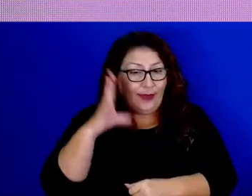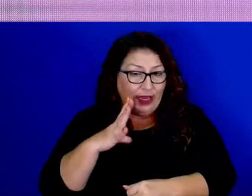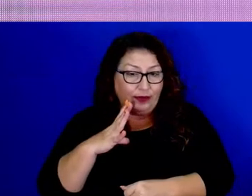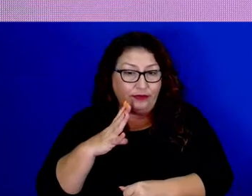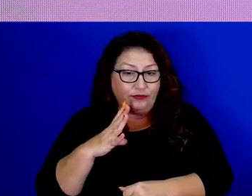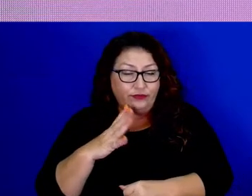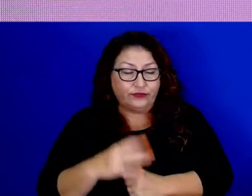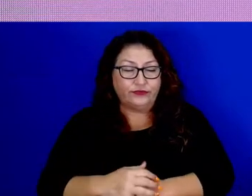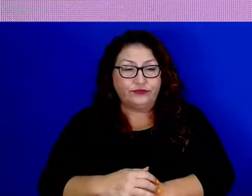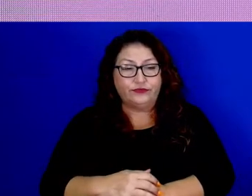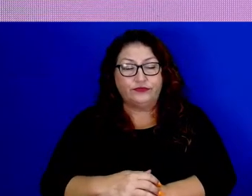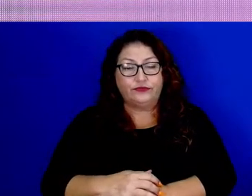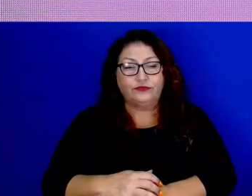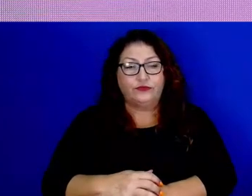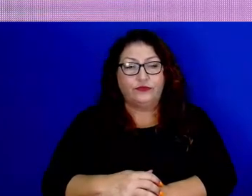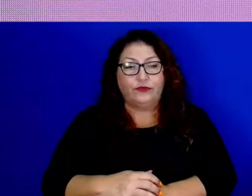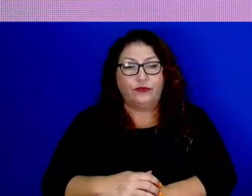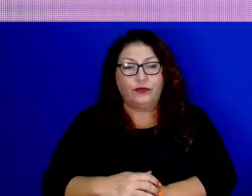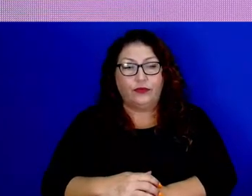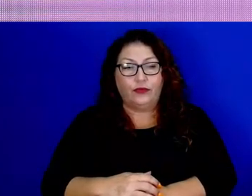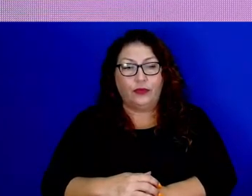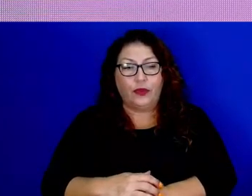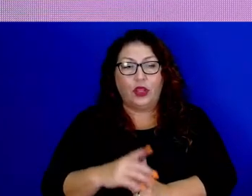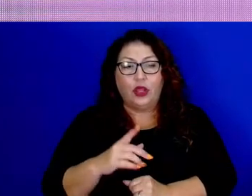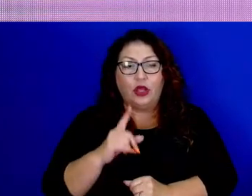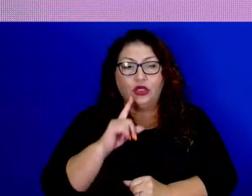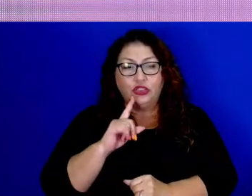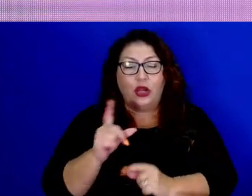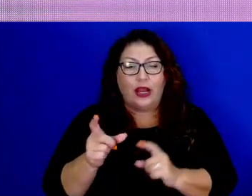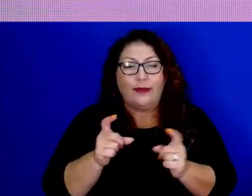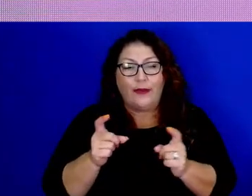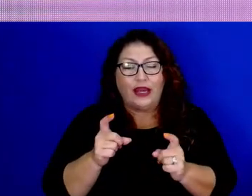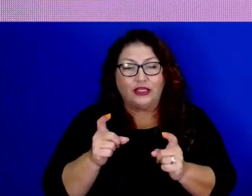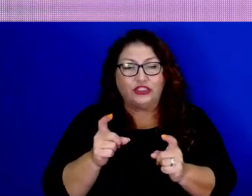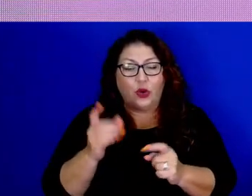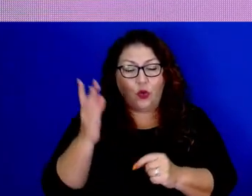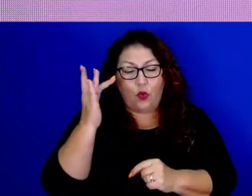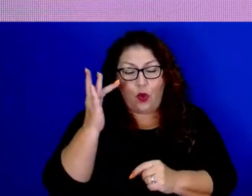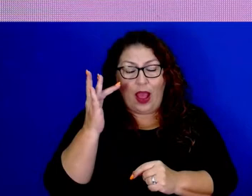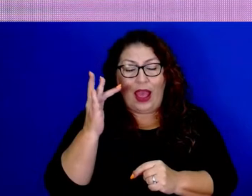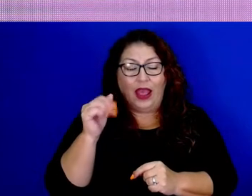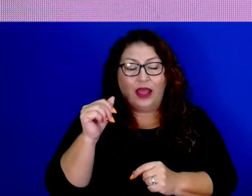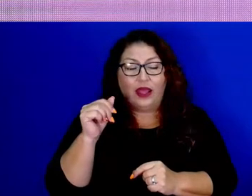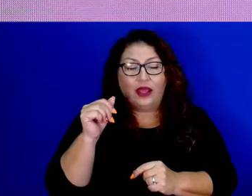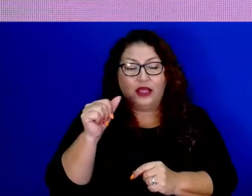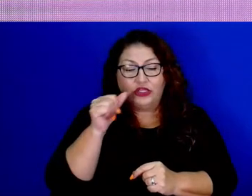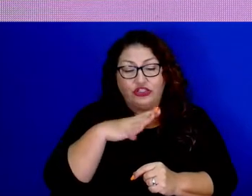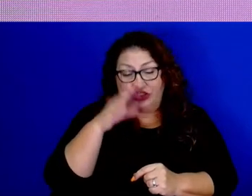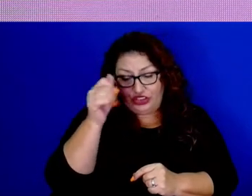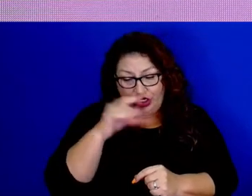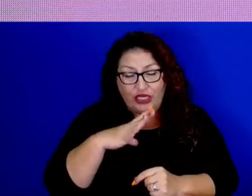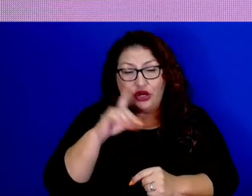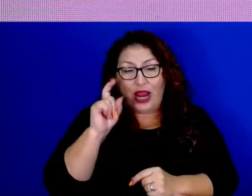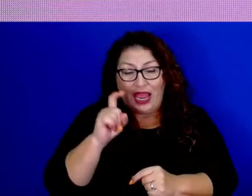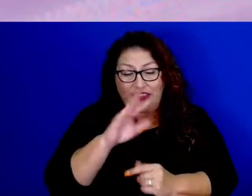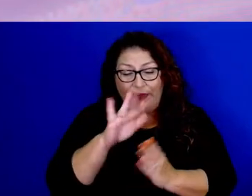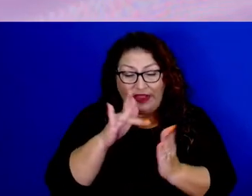We've certainly managed to make the case for why gender has to be at the center of our pandemic